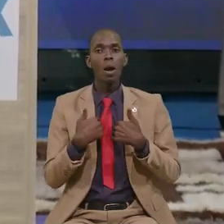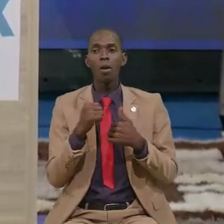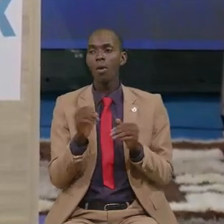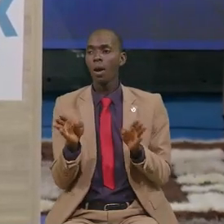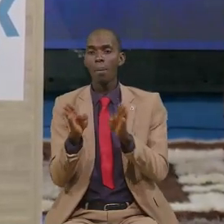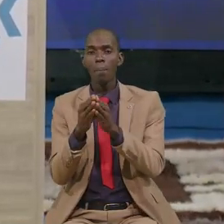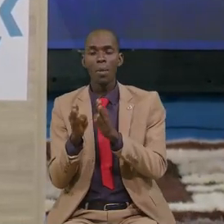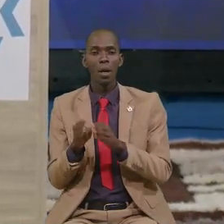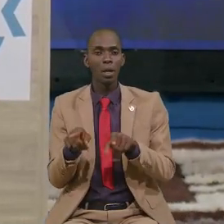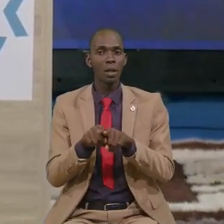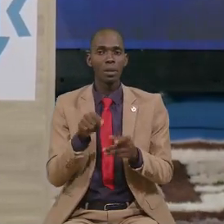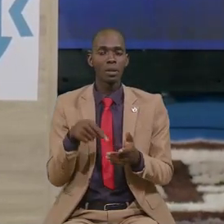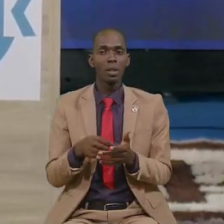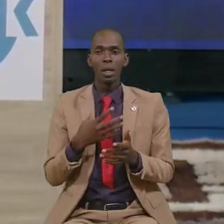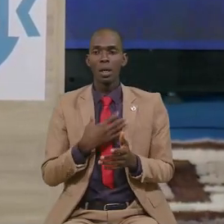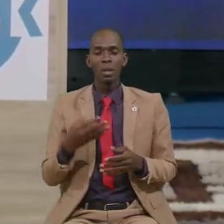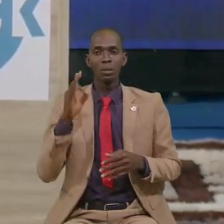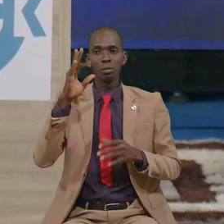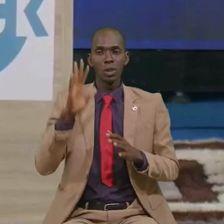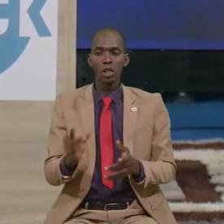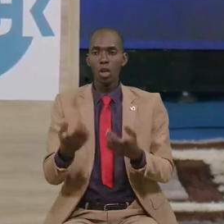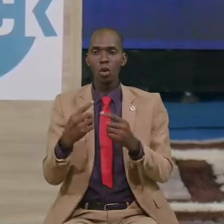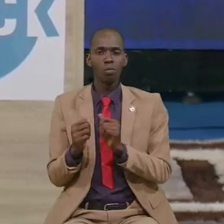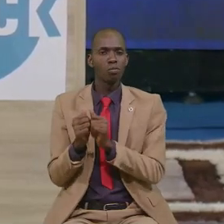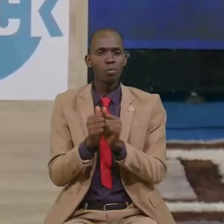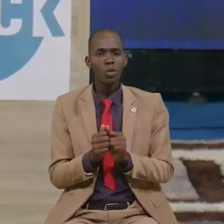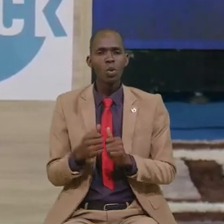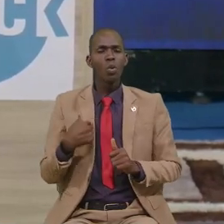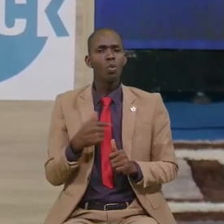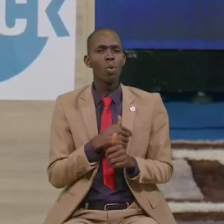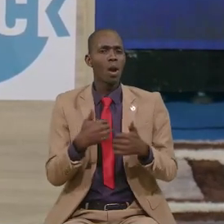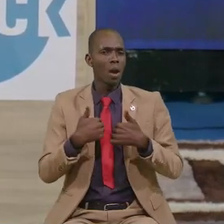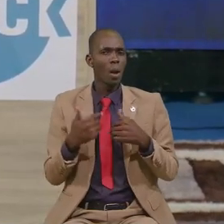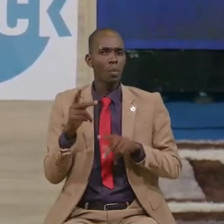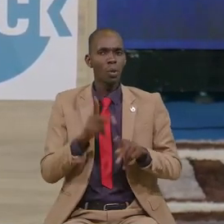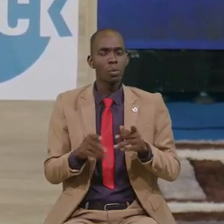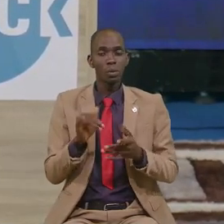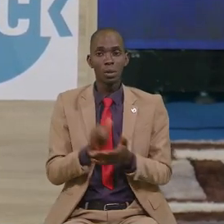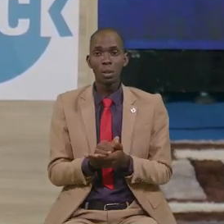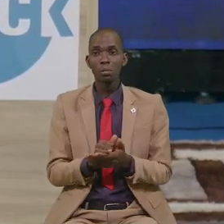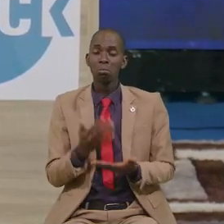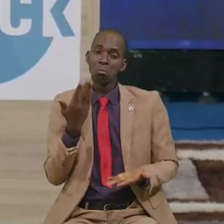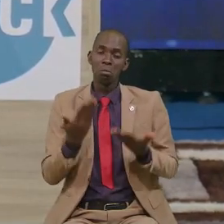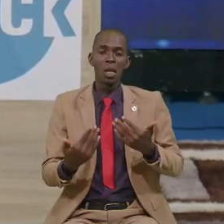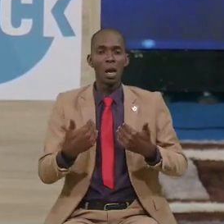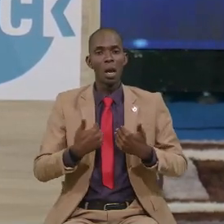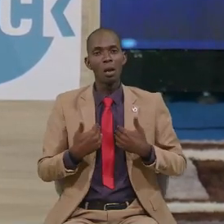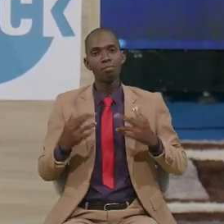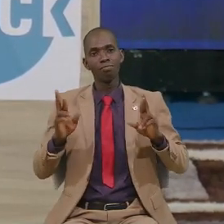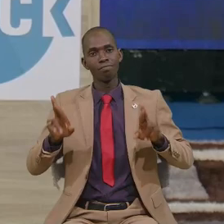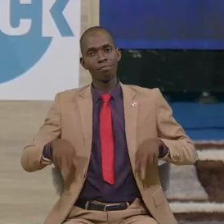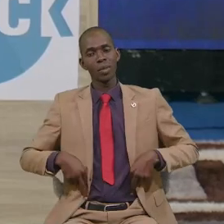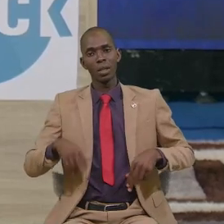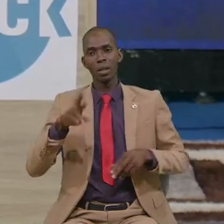ministers come together, we have people among us who already might have retired. And because they